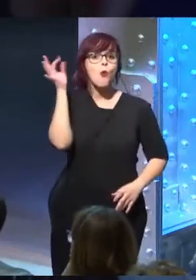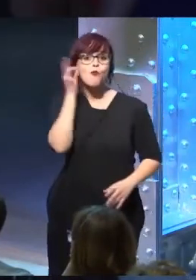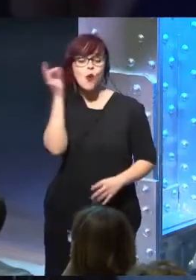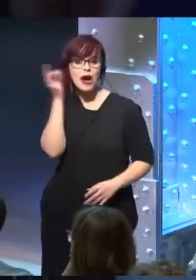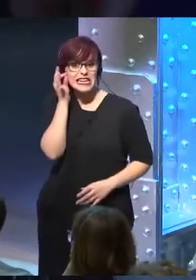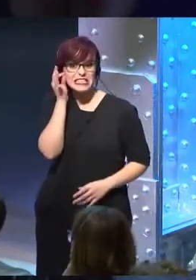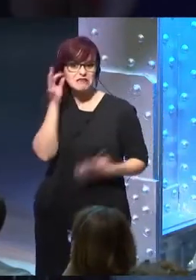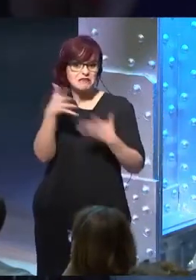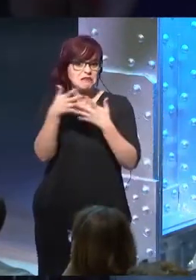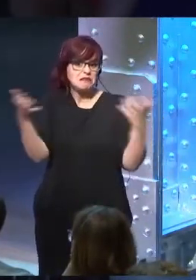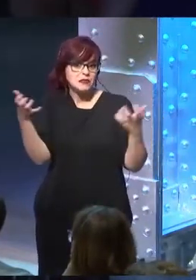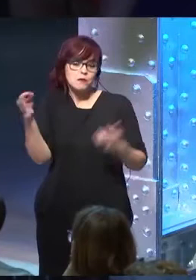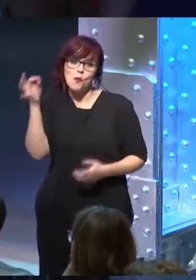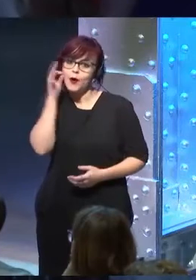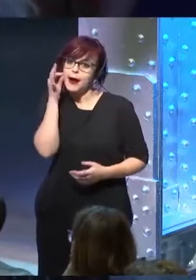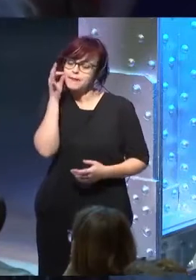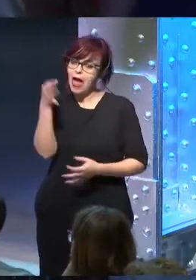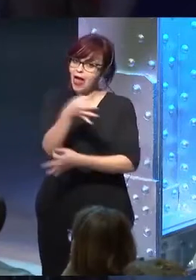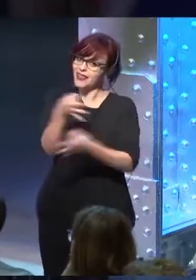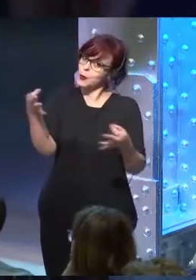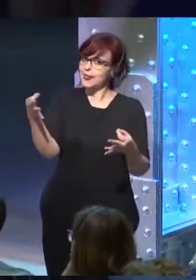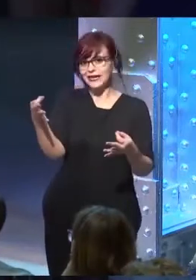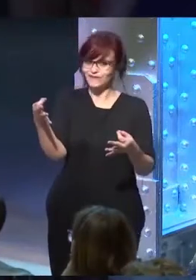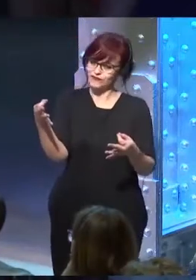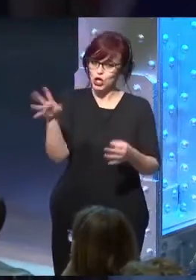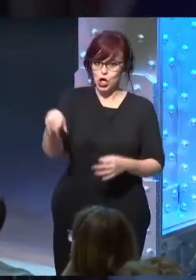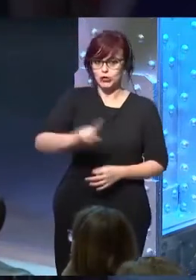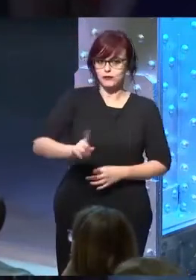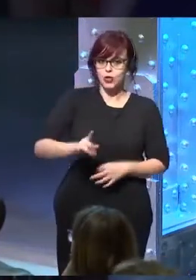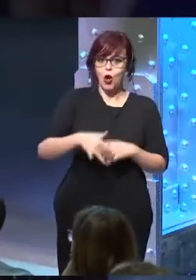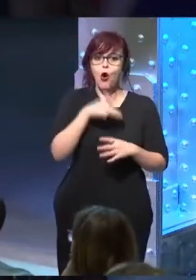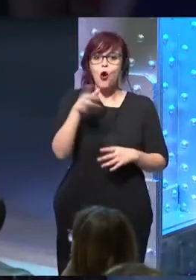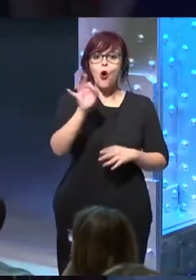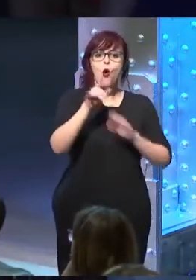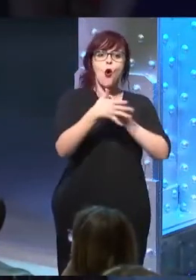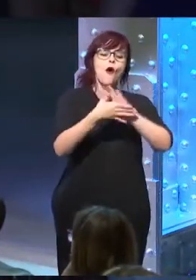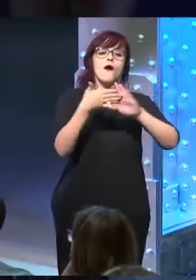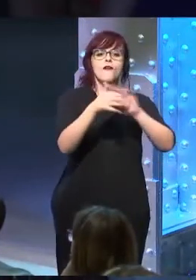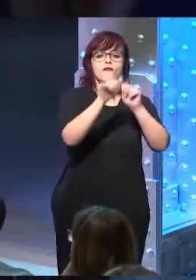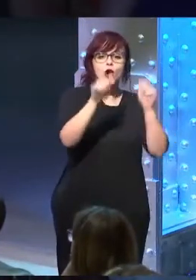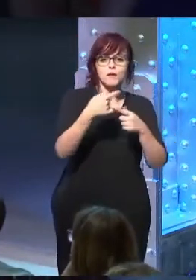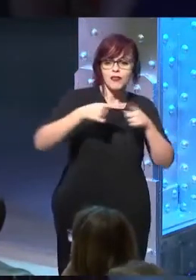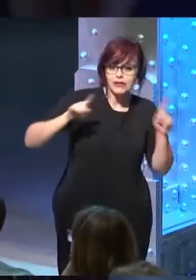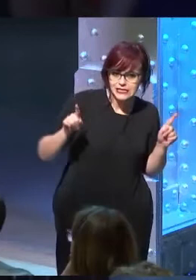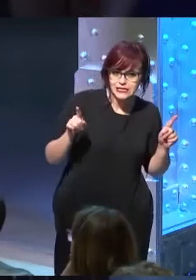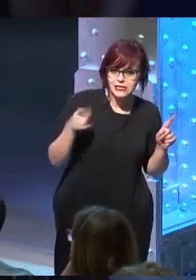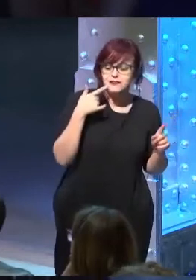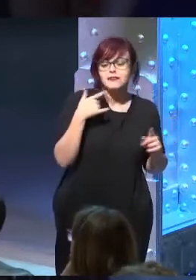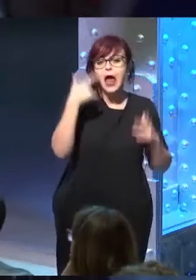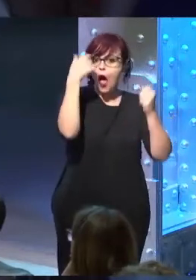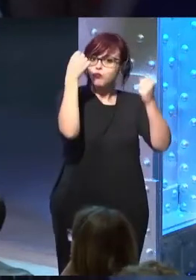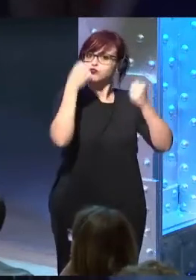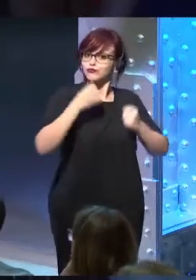proper woman. Or to put it another way, authority was rested solely in the male